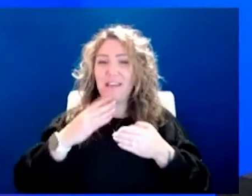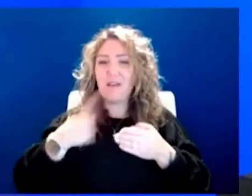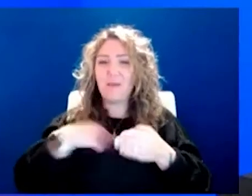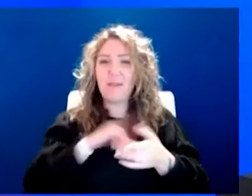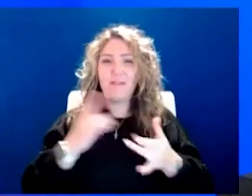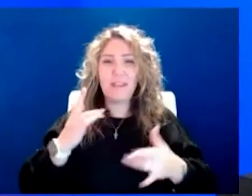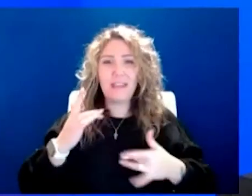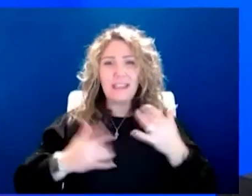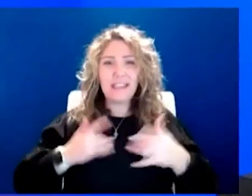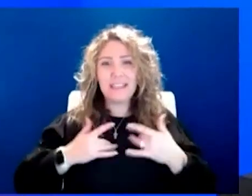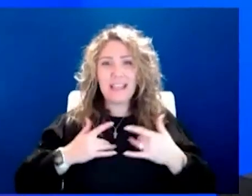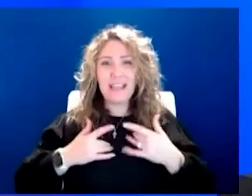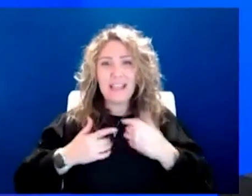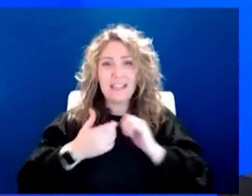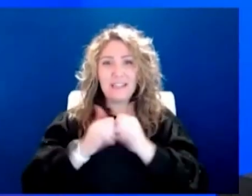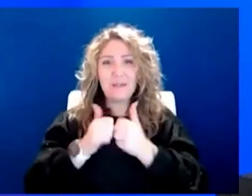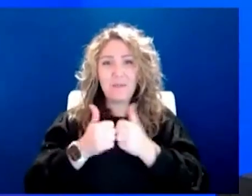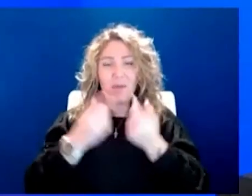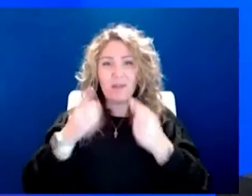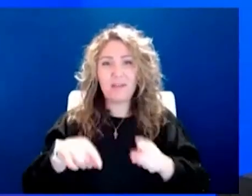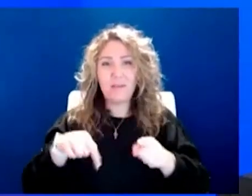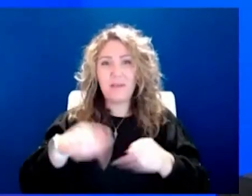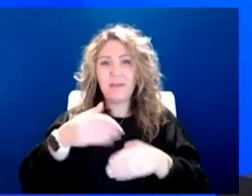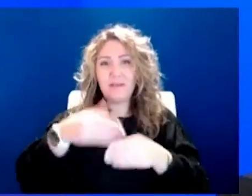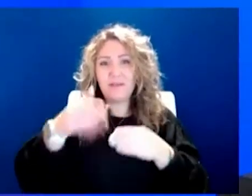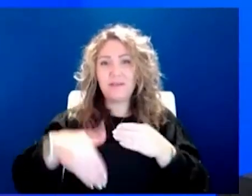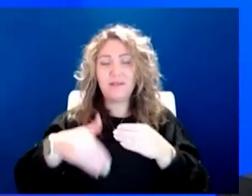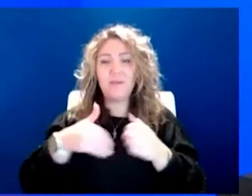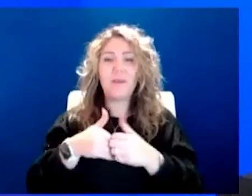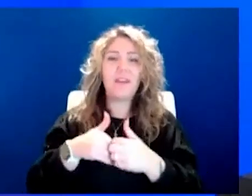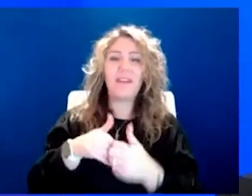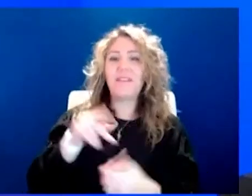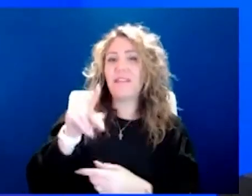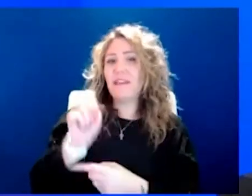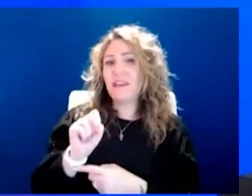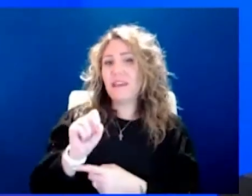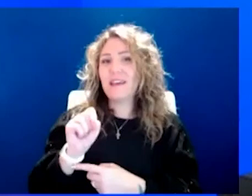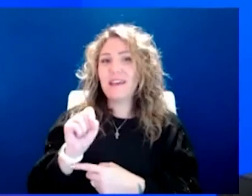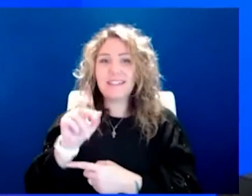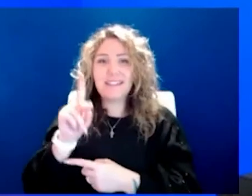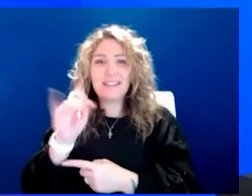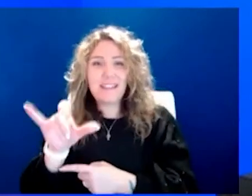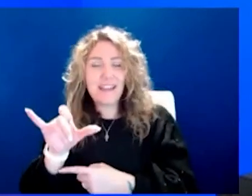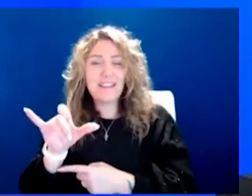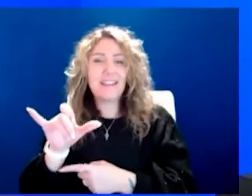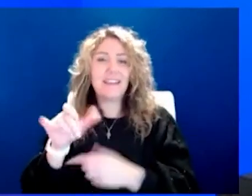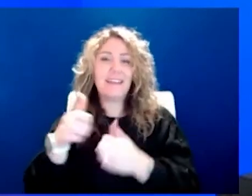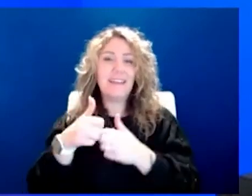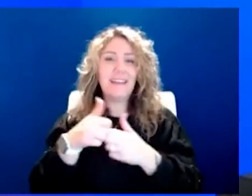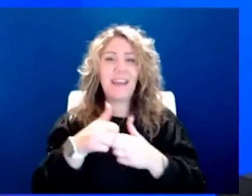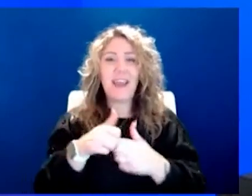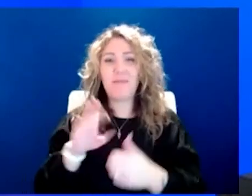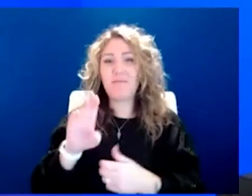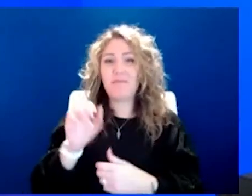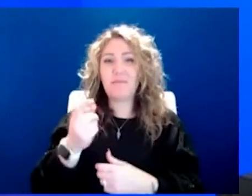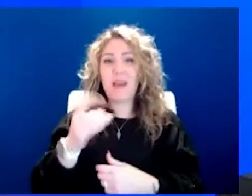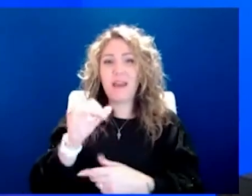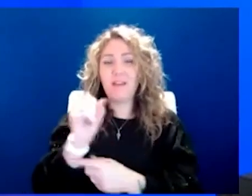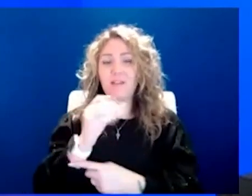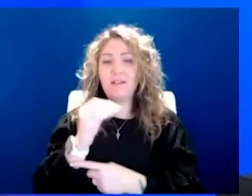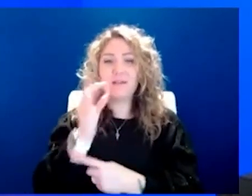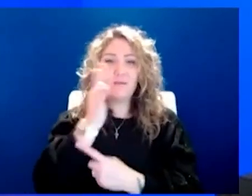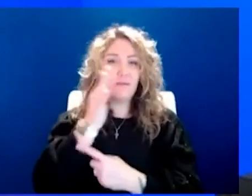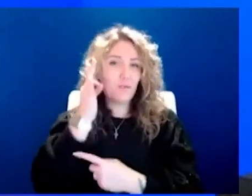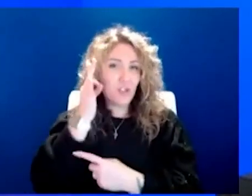sports things happening this weekend with the Kansas-Kentucky game, Bengals and Chiefs, and the likelihood of folks hanging around